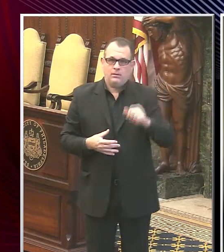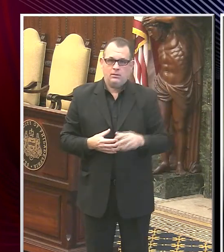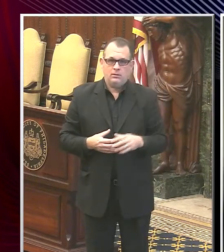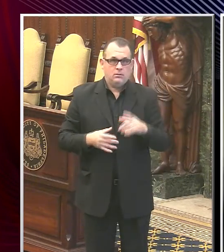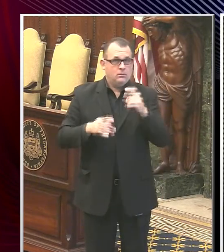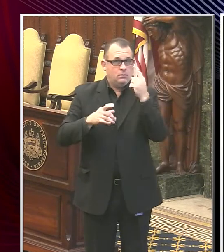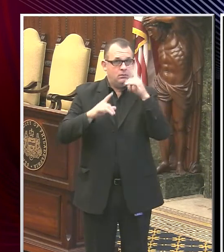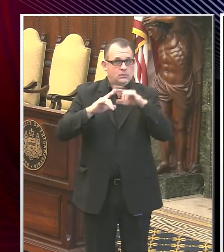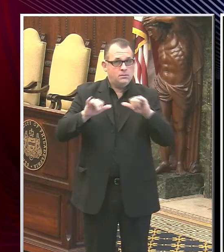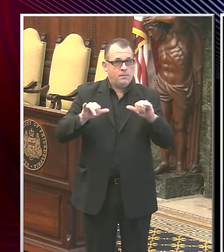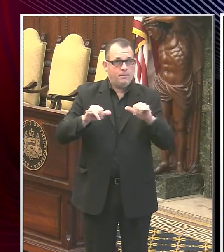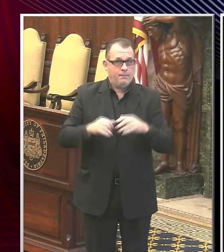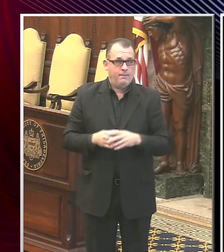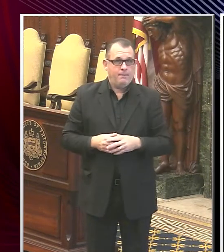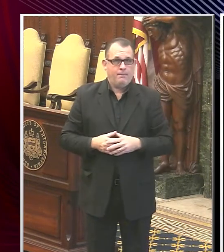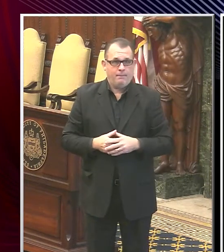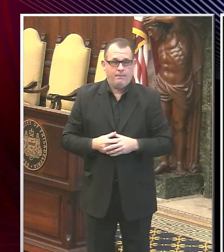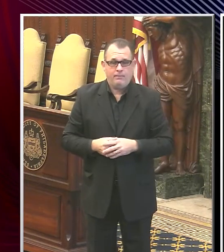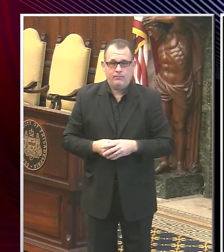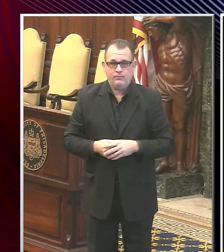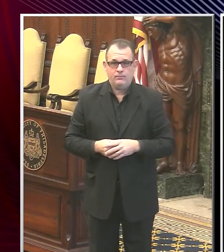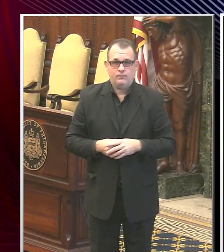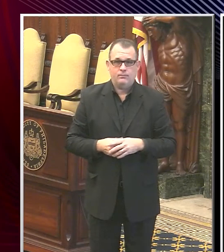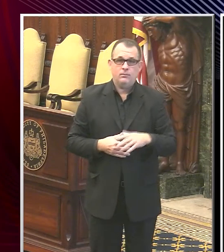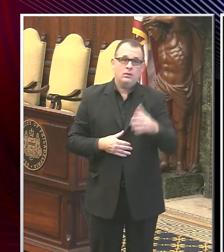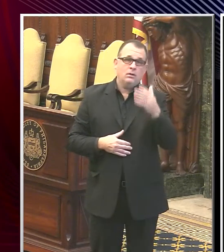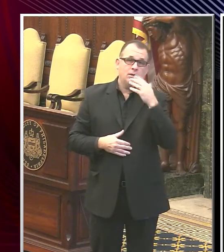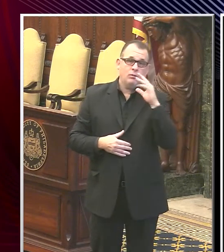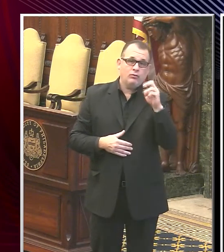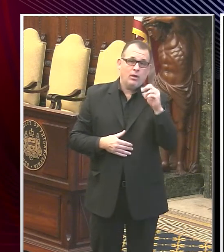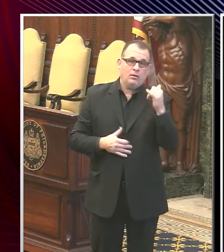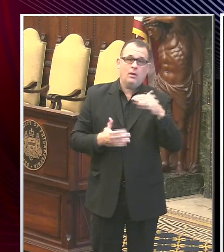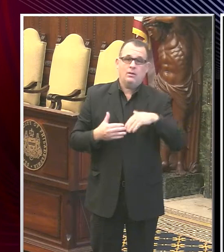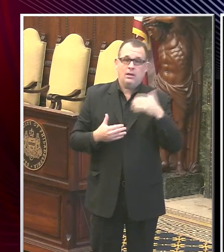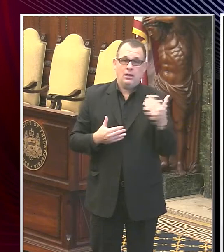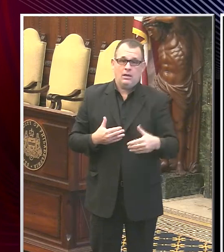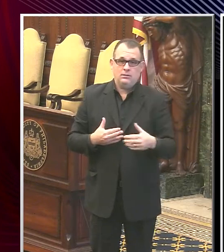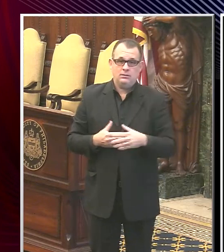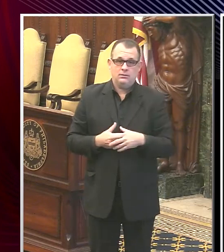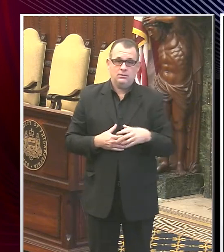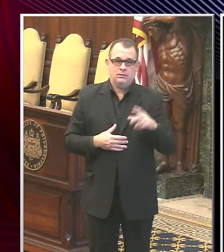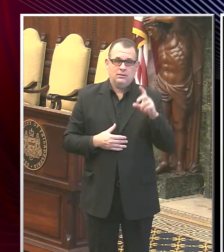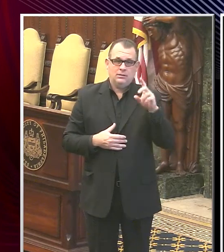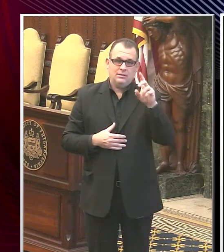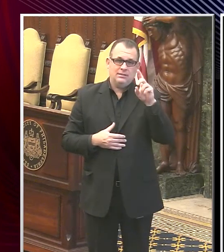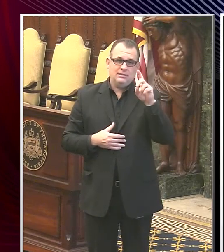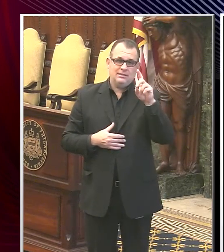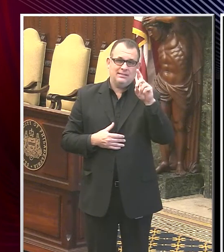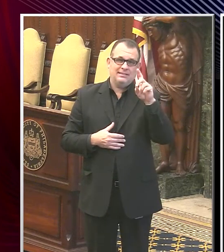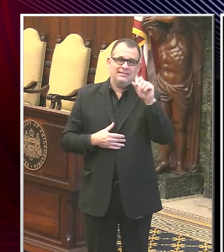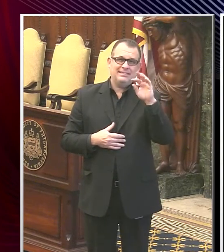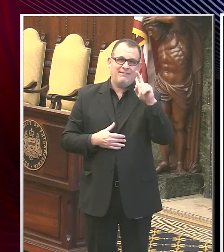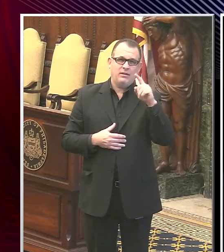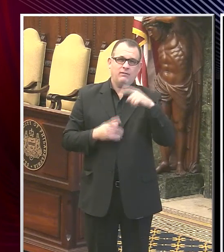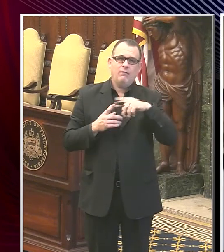All right, thank you. All right, thank you, Brandon. Let's go to David Murrell of Philadelphia Magazine.